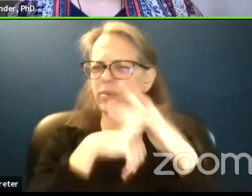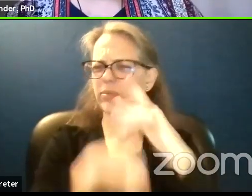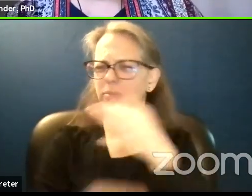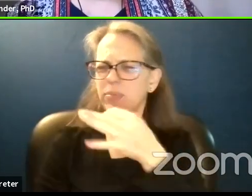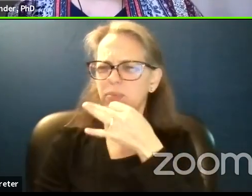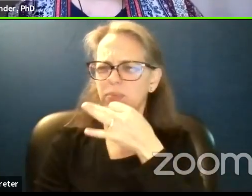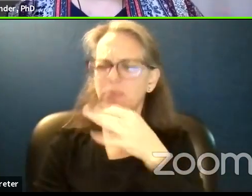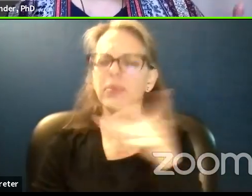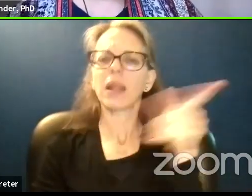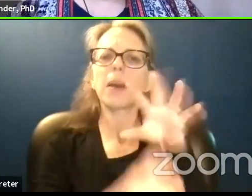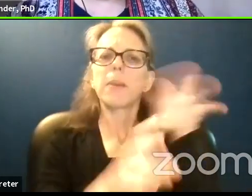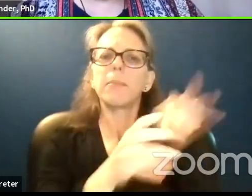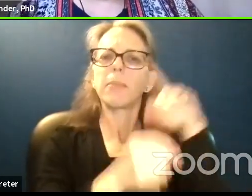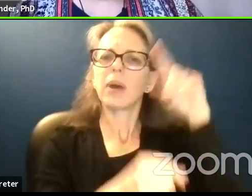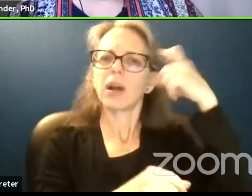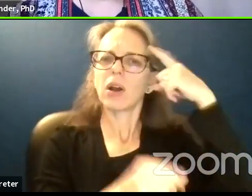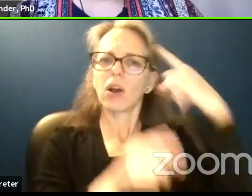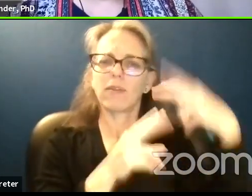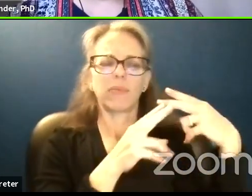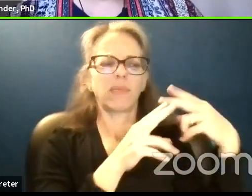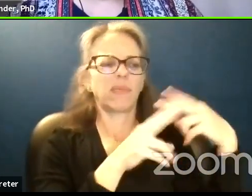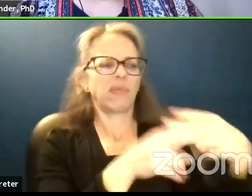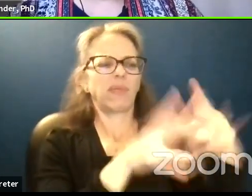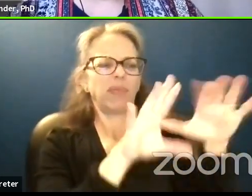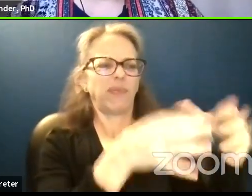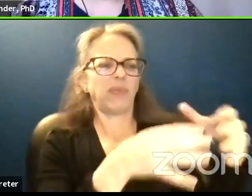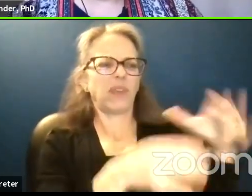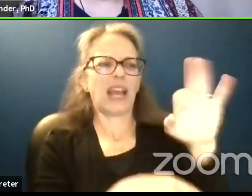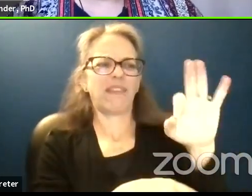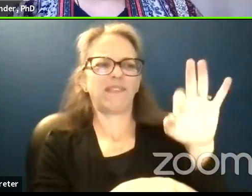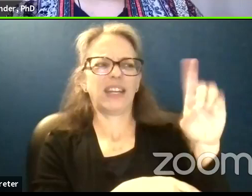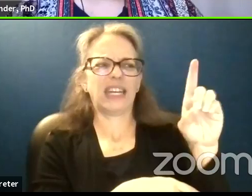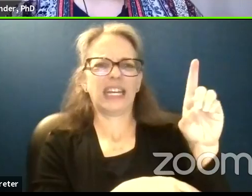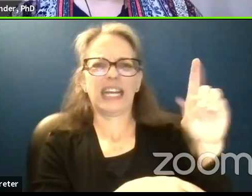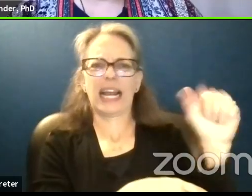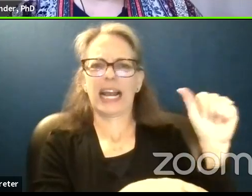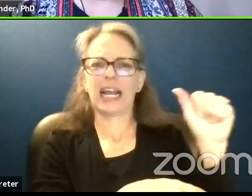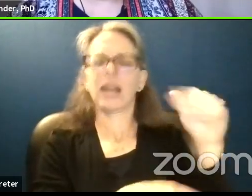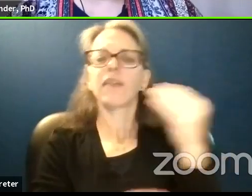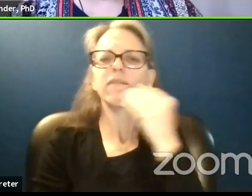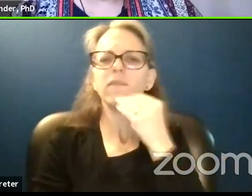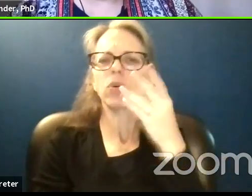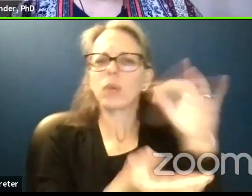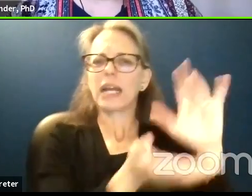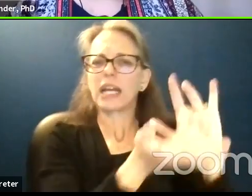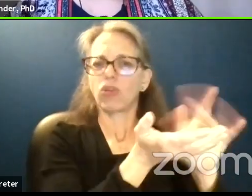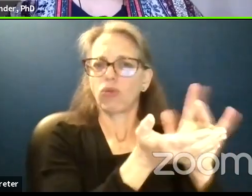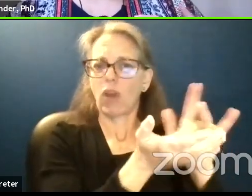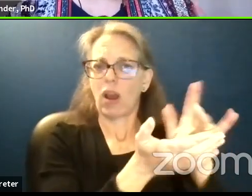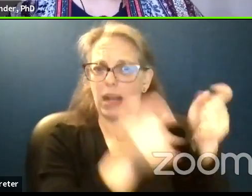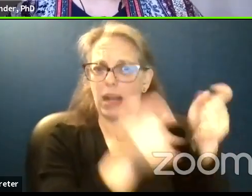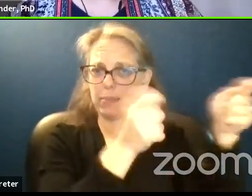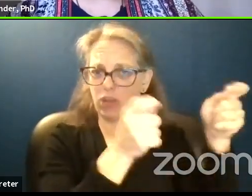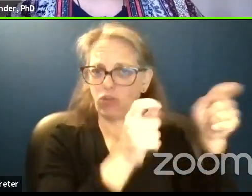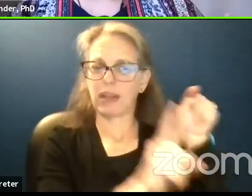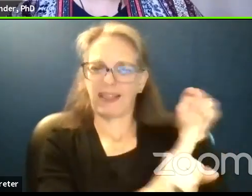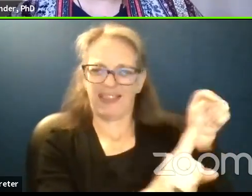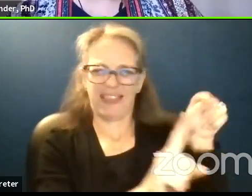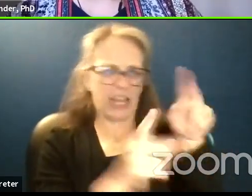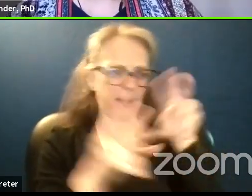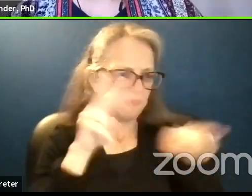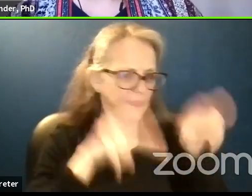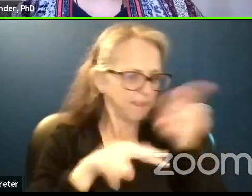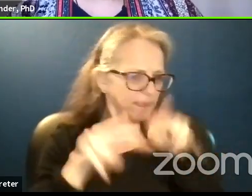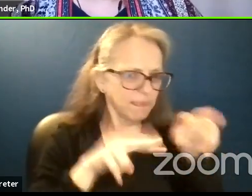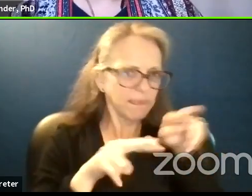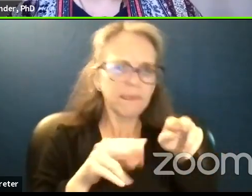part of the government called the FDA, the Food and Drug Administration. They are reviewing it currently to make sure that they agree